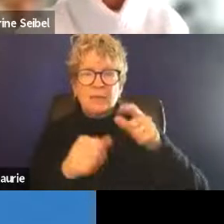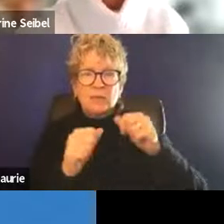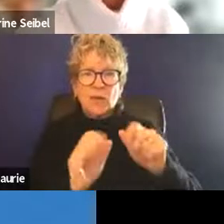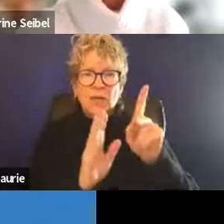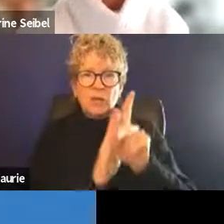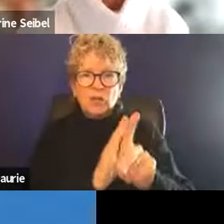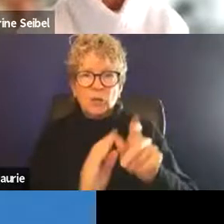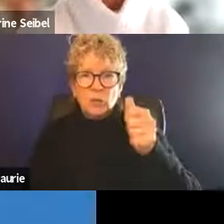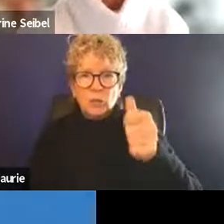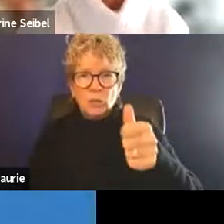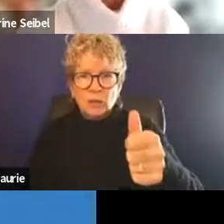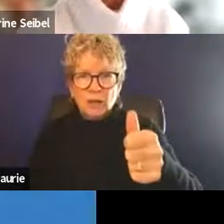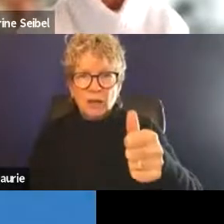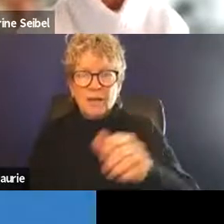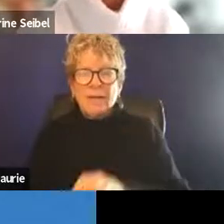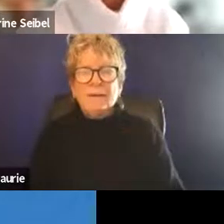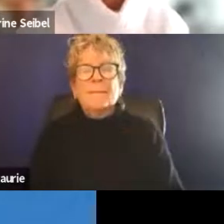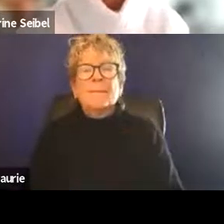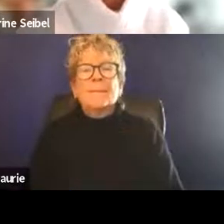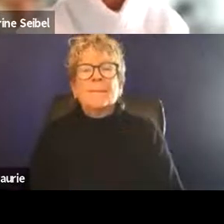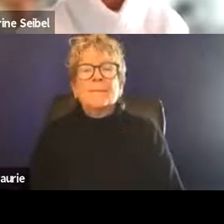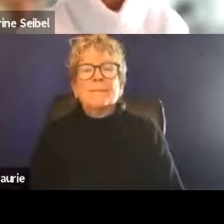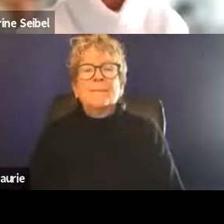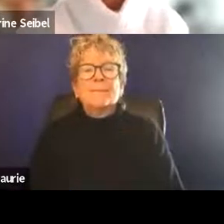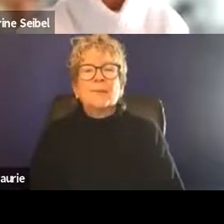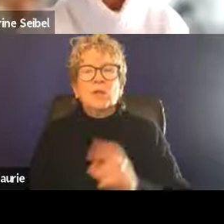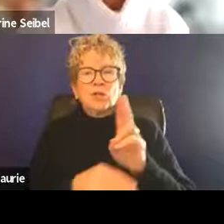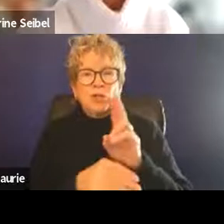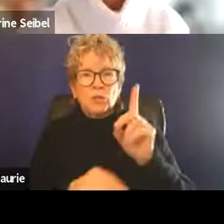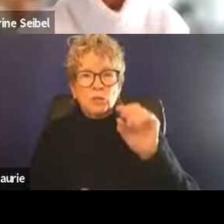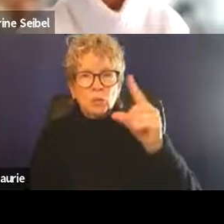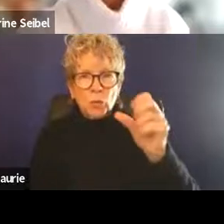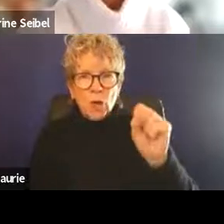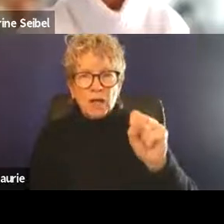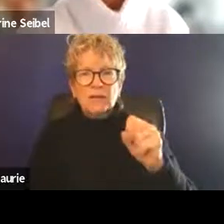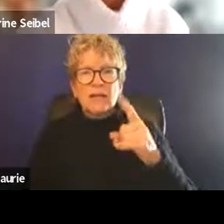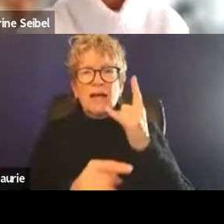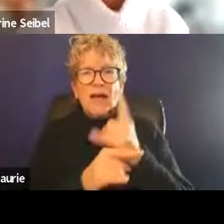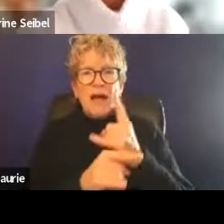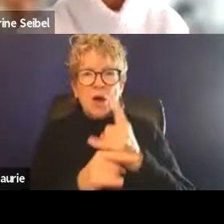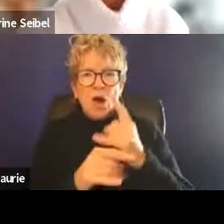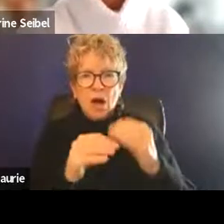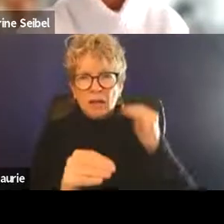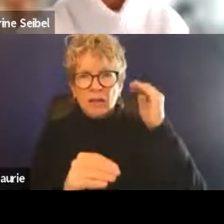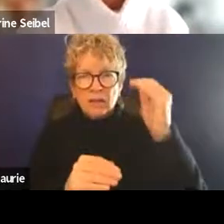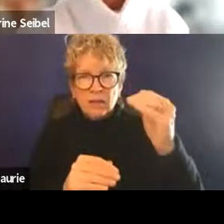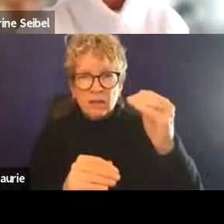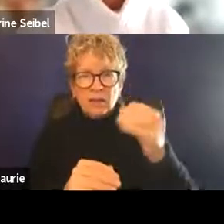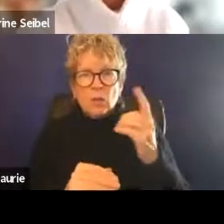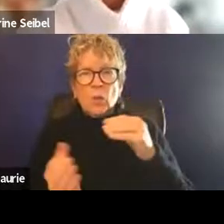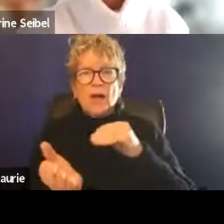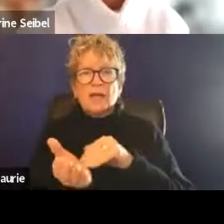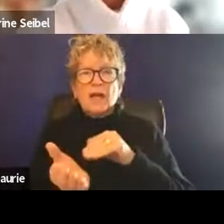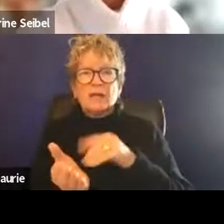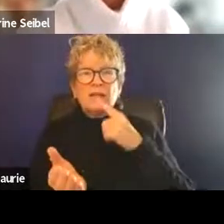time. She used drugs and alcohol excessively. One doctor described it